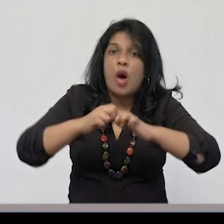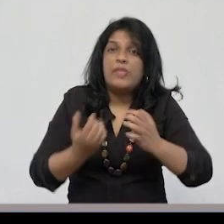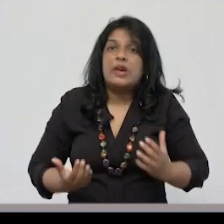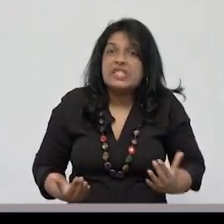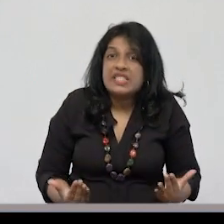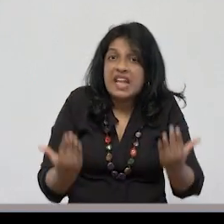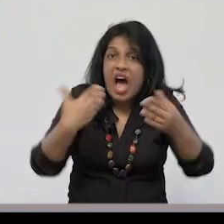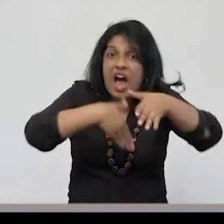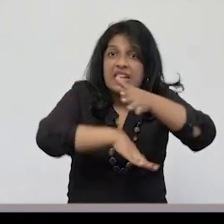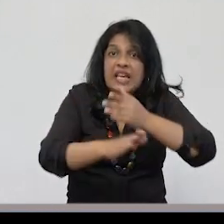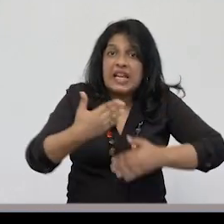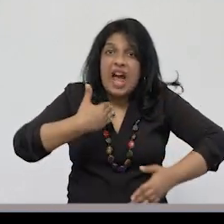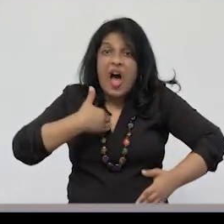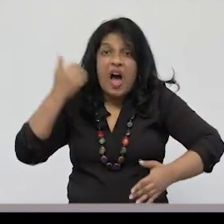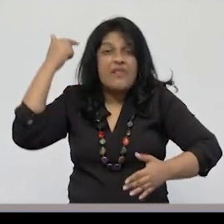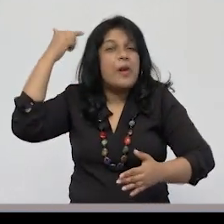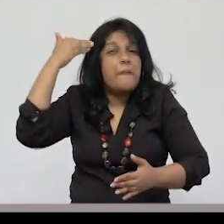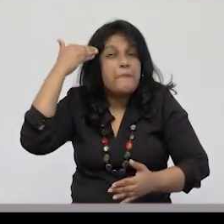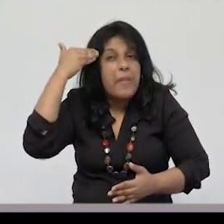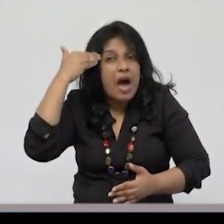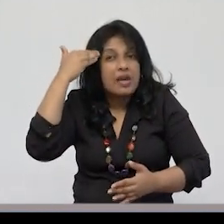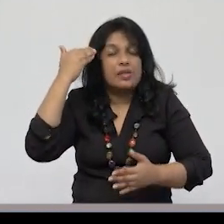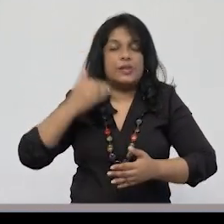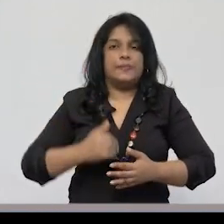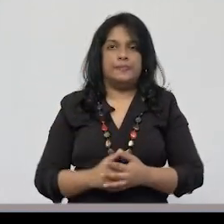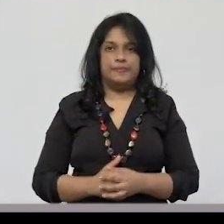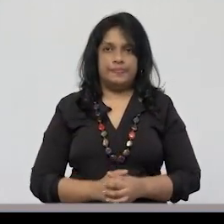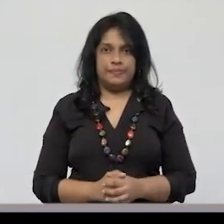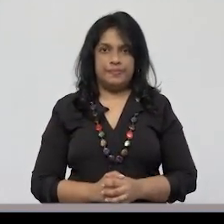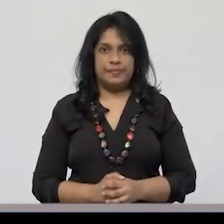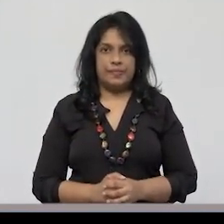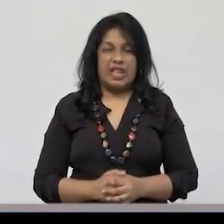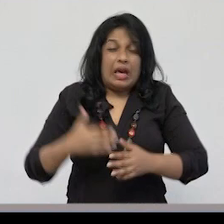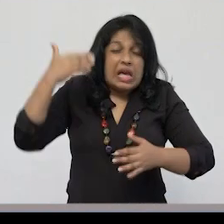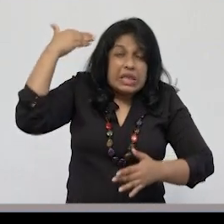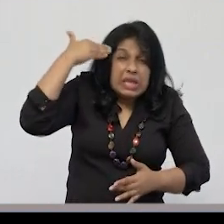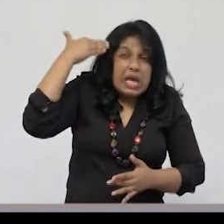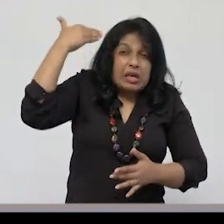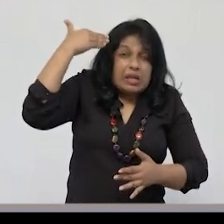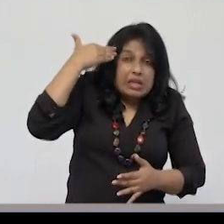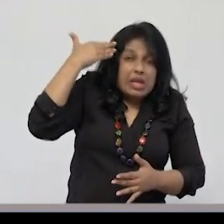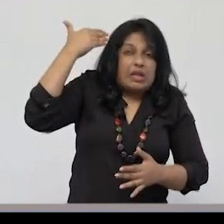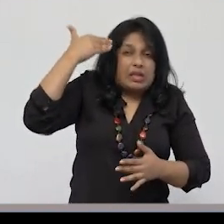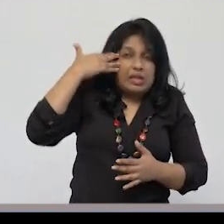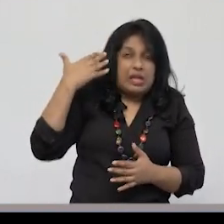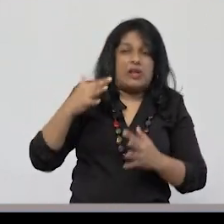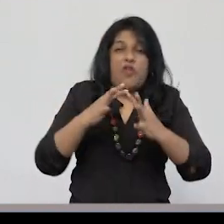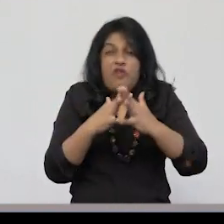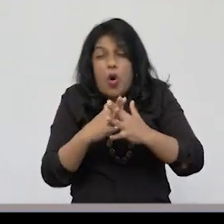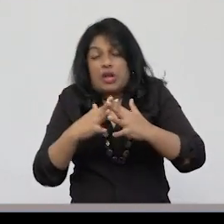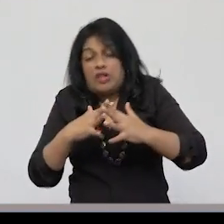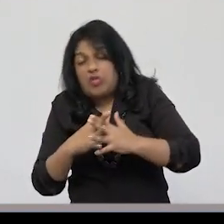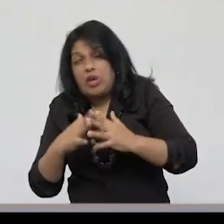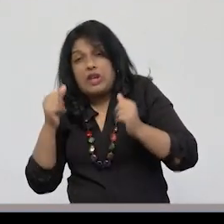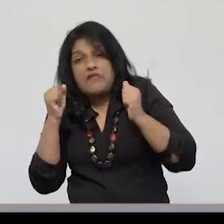from victory to victory. Amen? What can you learn from Jesus? Let me teach you, he says, because I am,